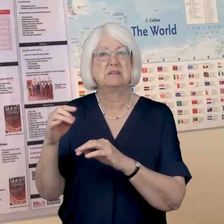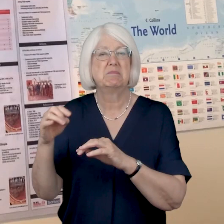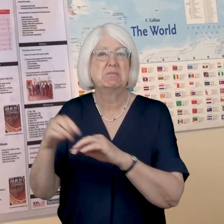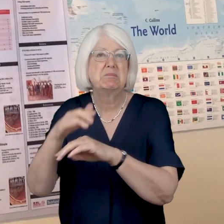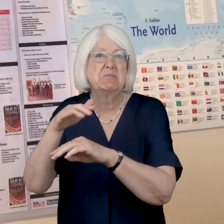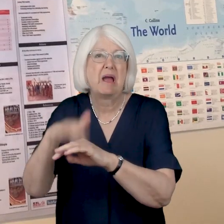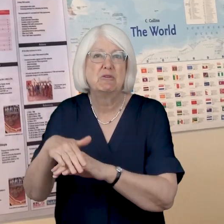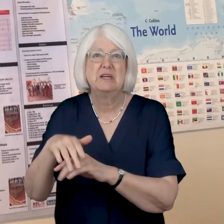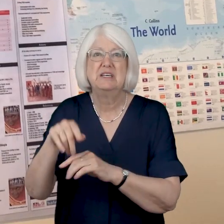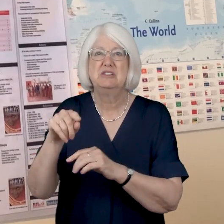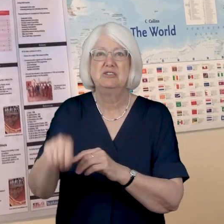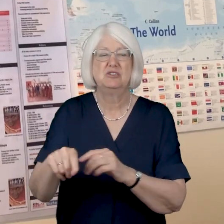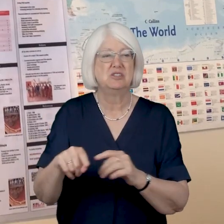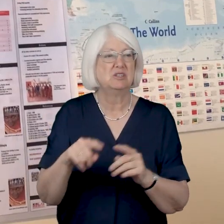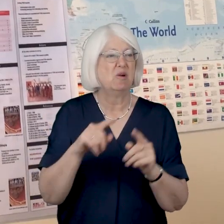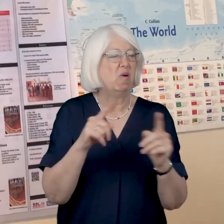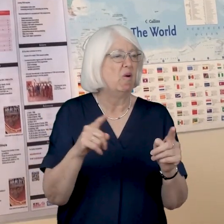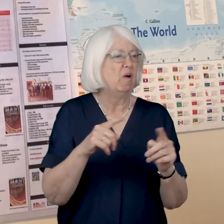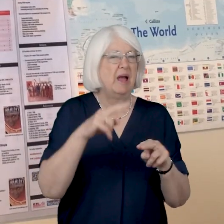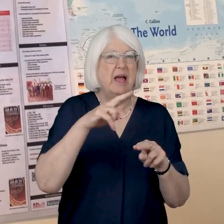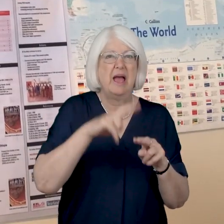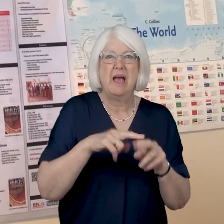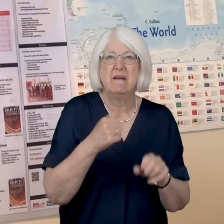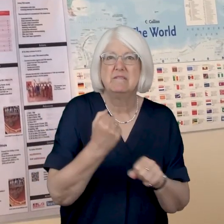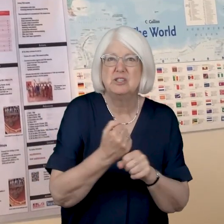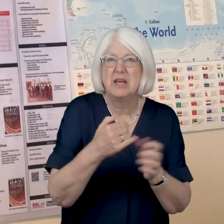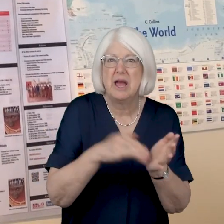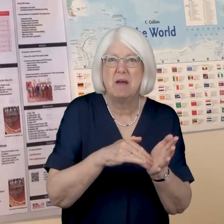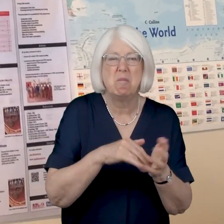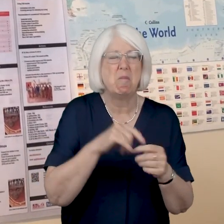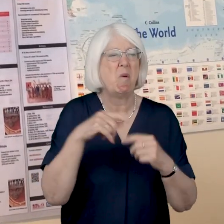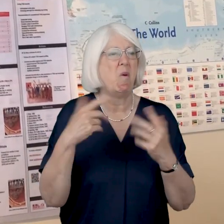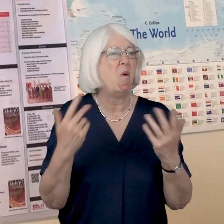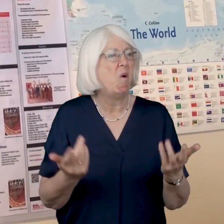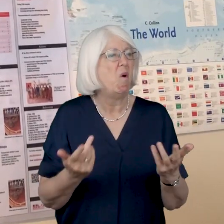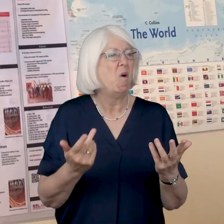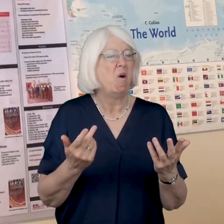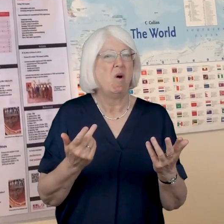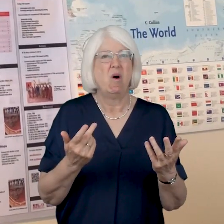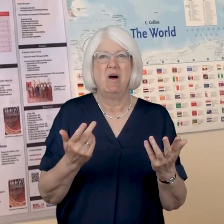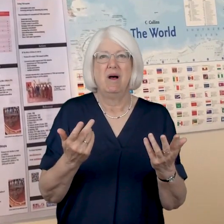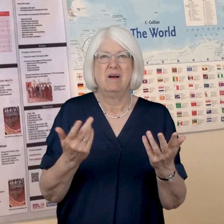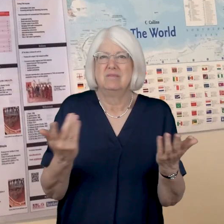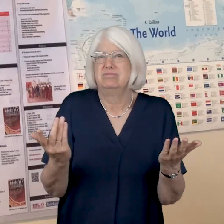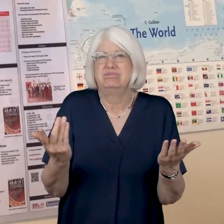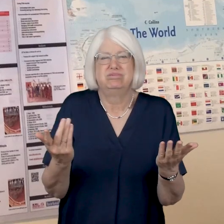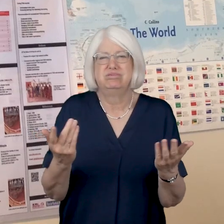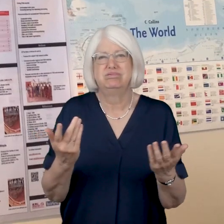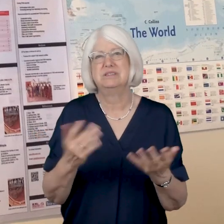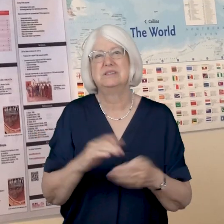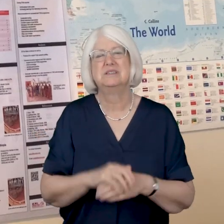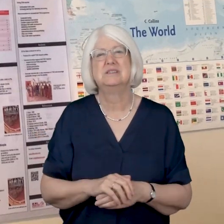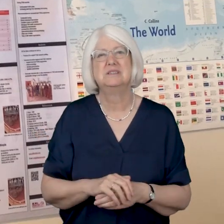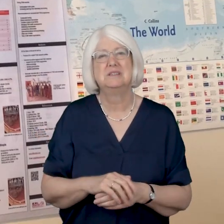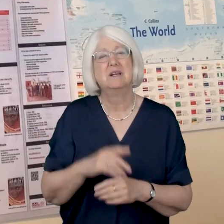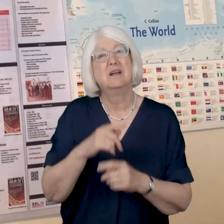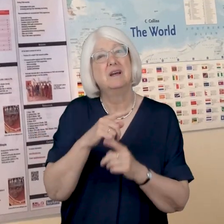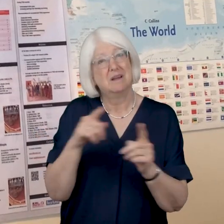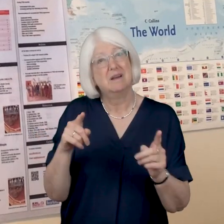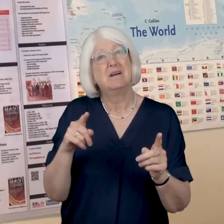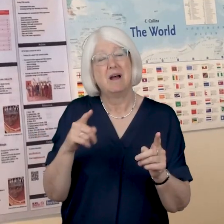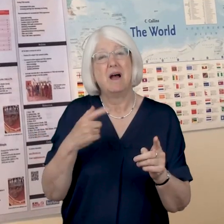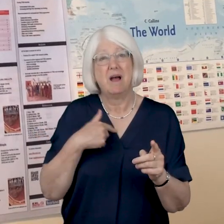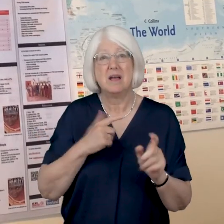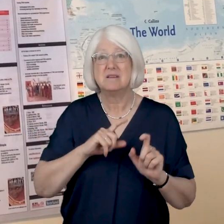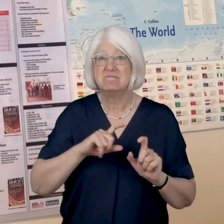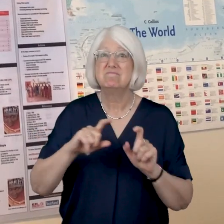who've got mental health issues, etc. When CMS took me on, I spent the first 5 to 10 years of my work